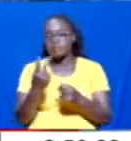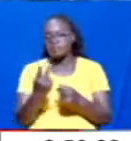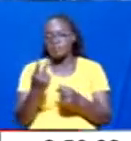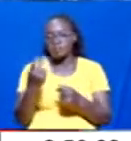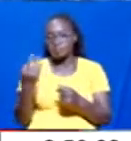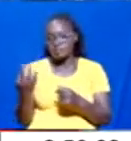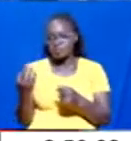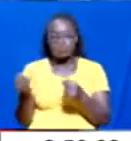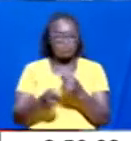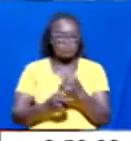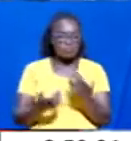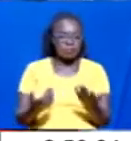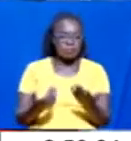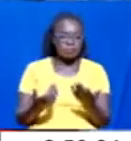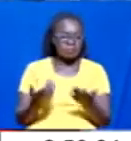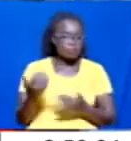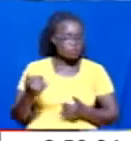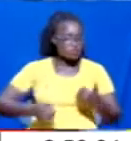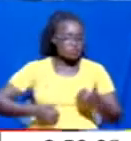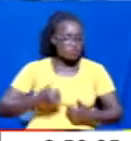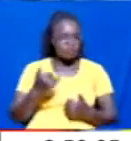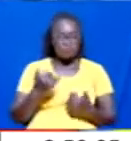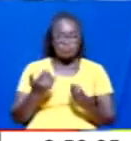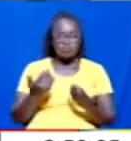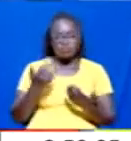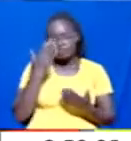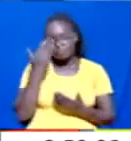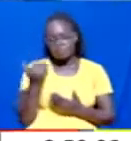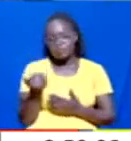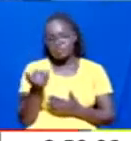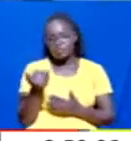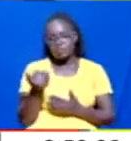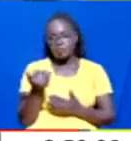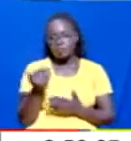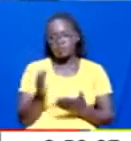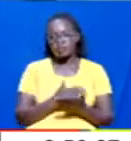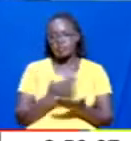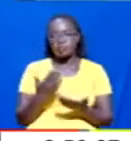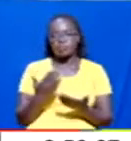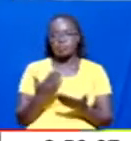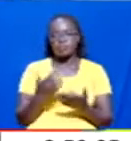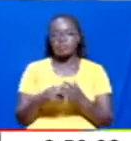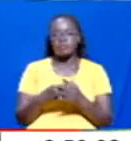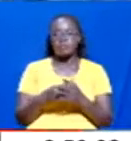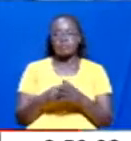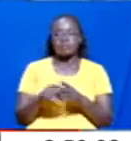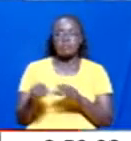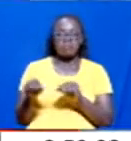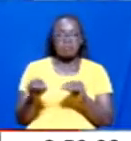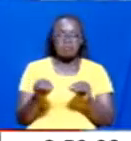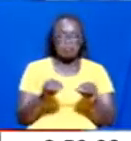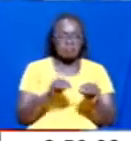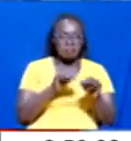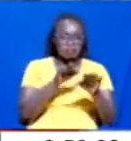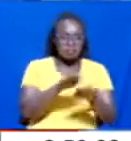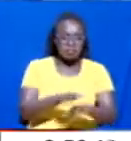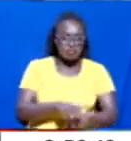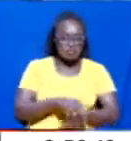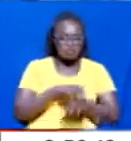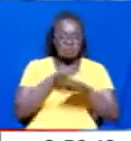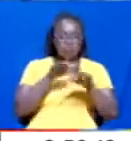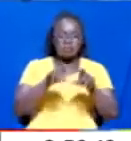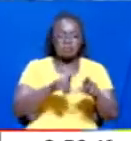And that excitement goes with number one because summer we have started moving slowly some containers or some cargo across the